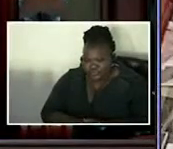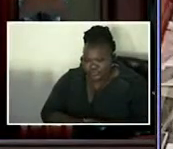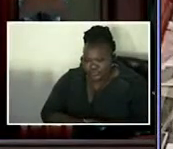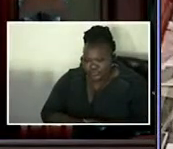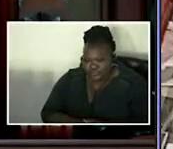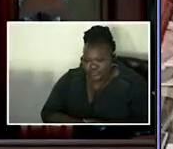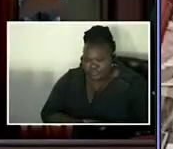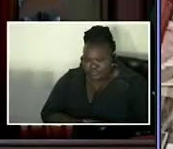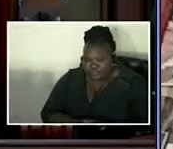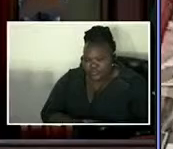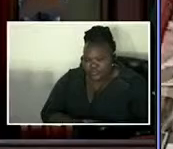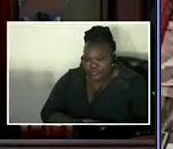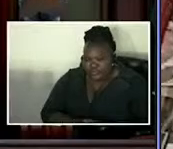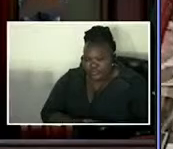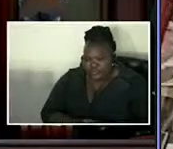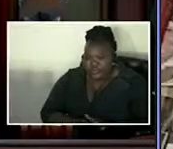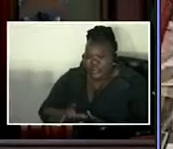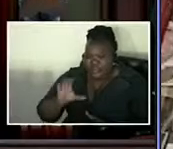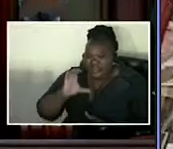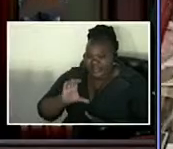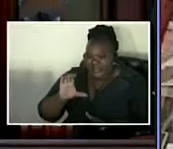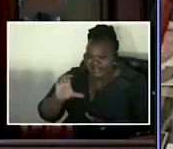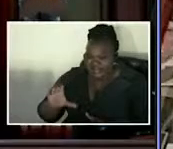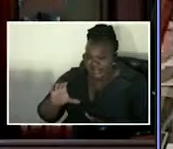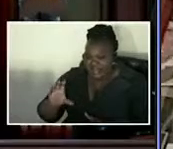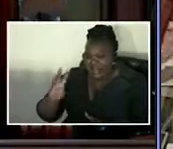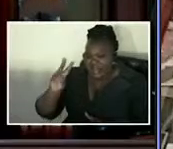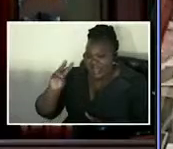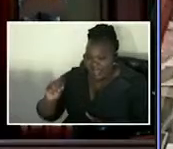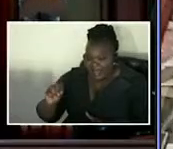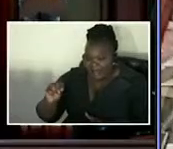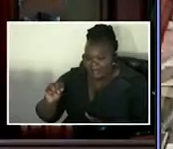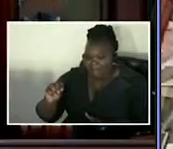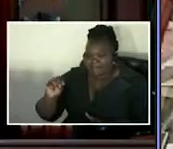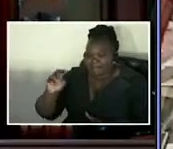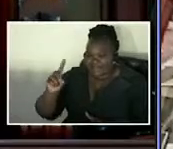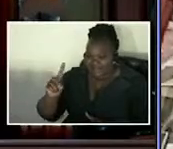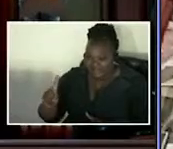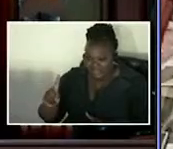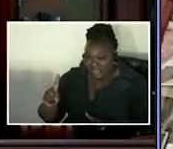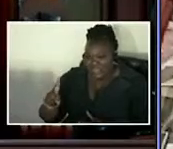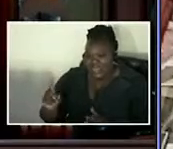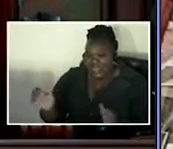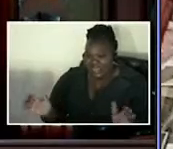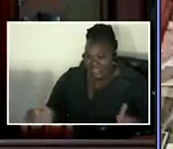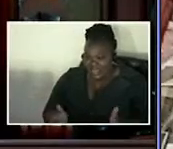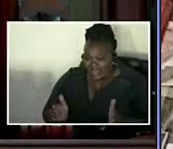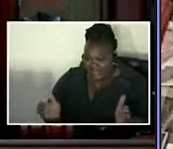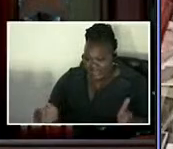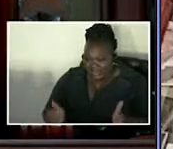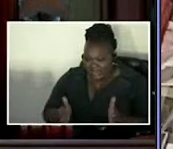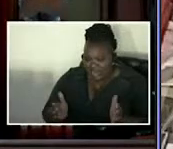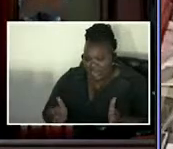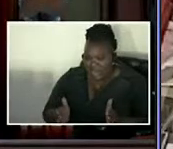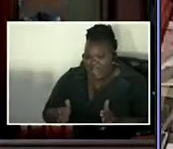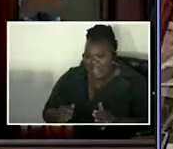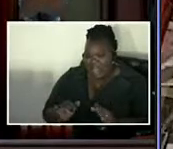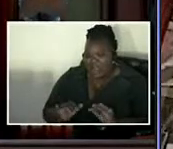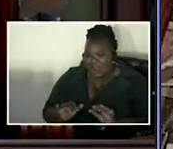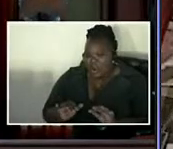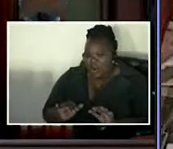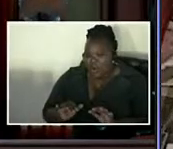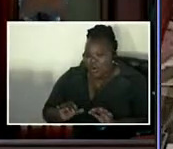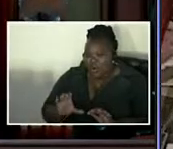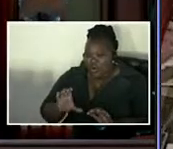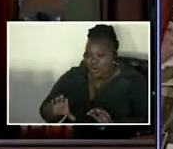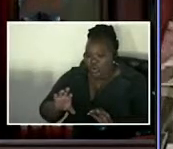the ccmt is encouraged because it saves chronological patients time and money